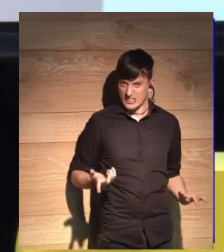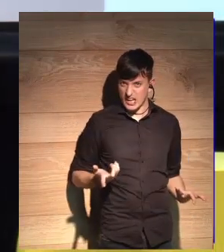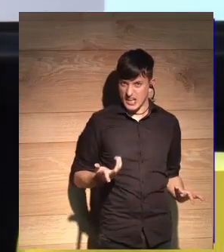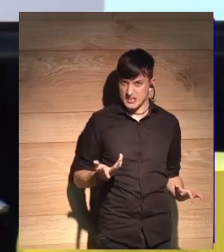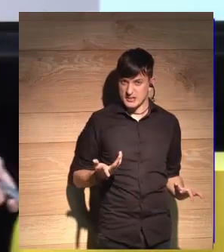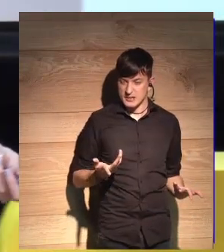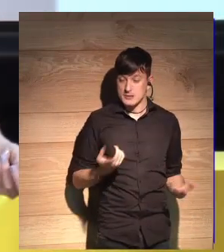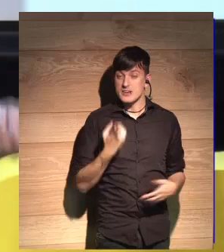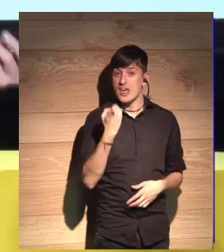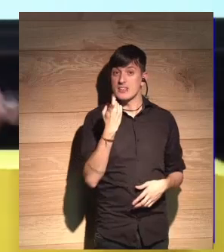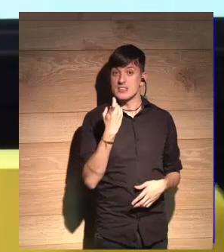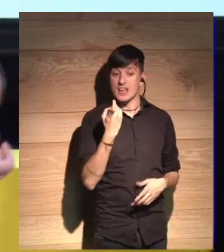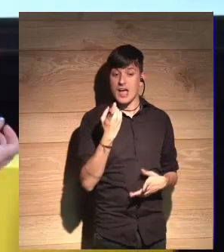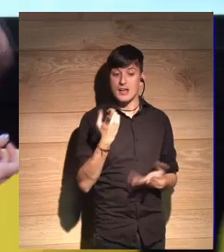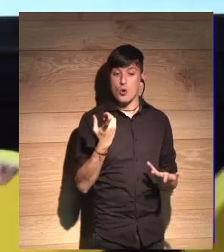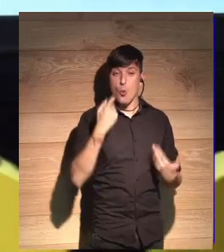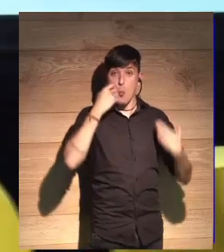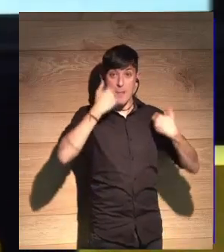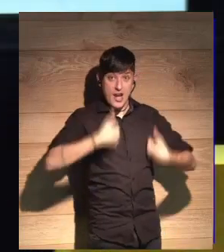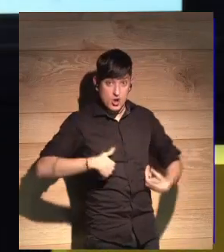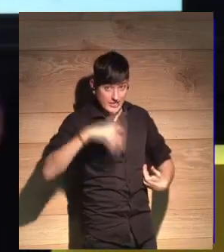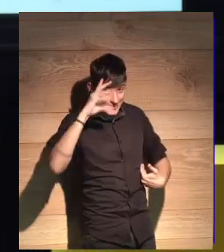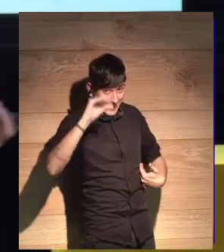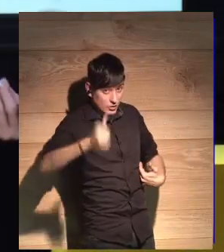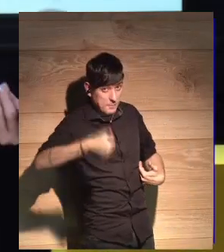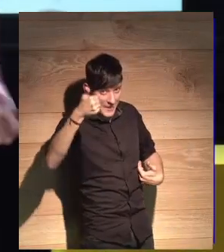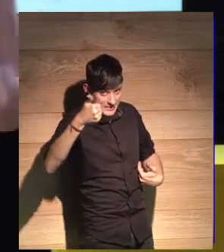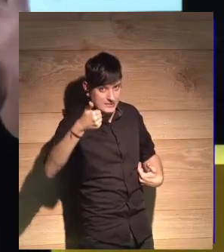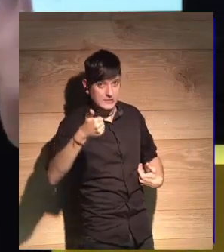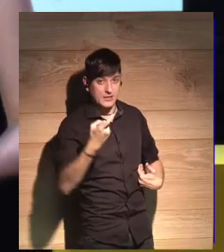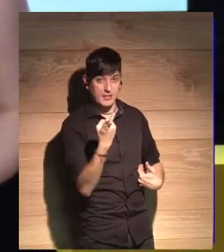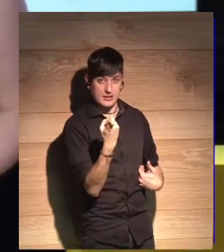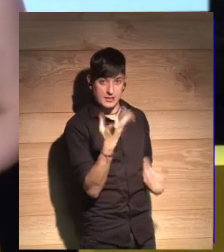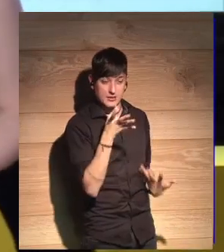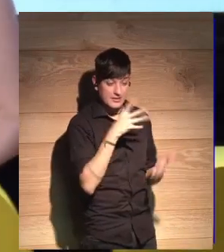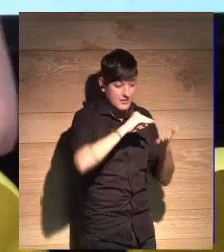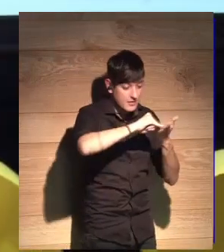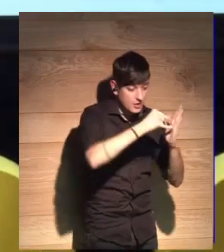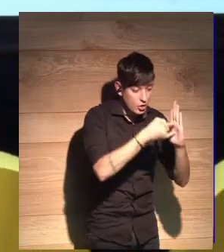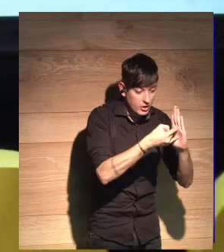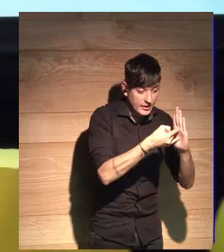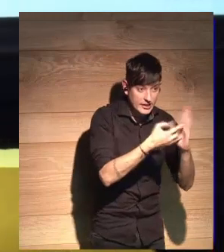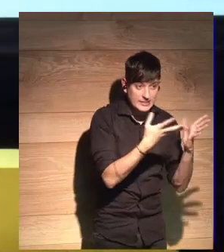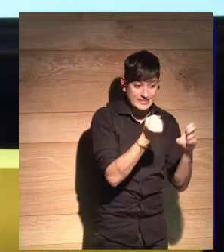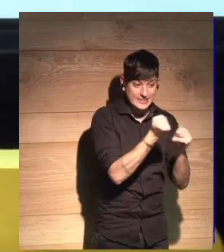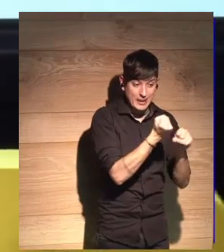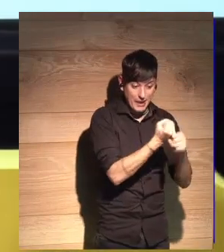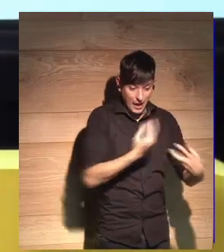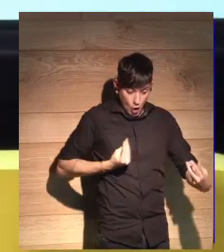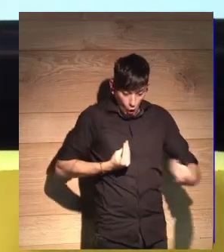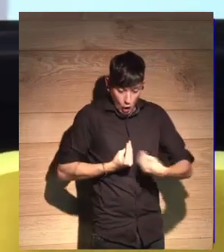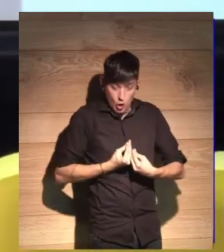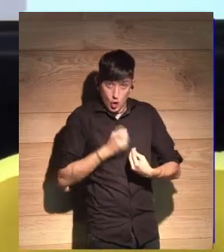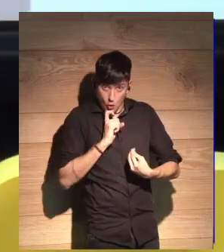smarter humans. How do we make technology that works with us instead of against us to free up more time to